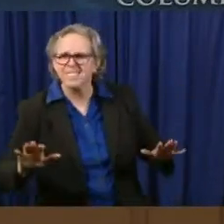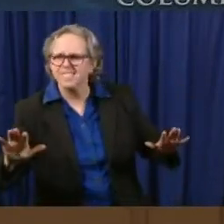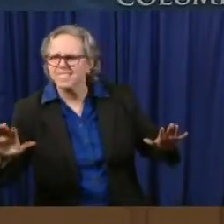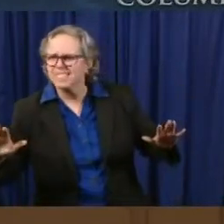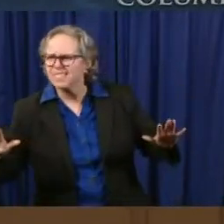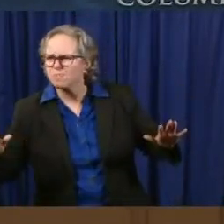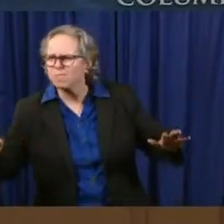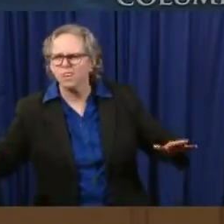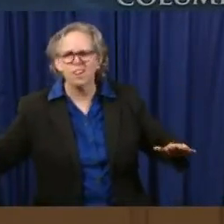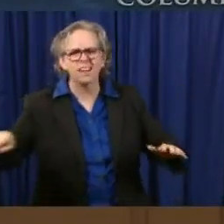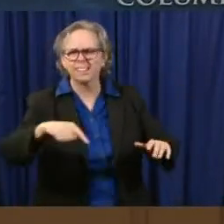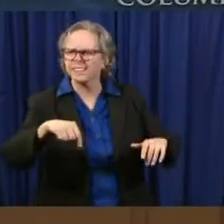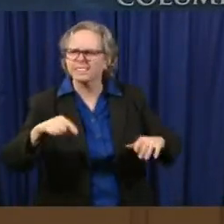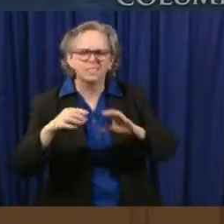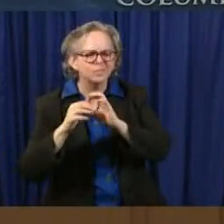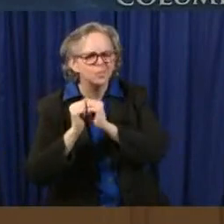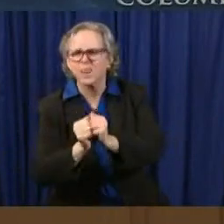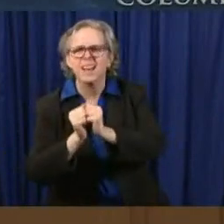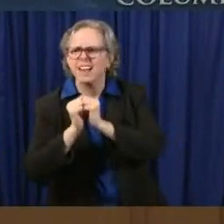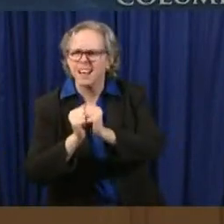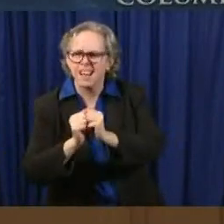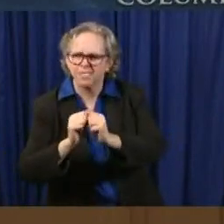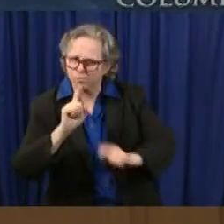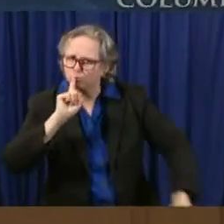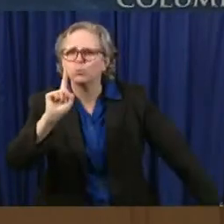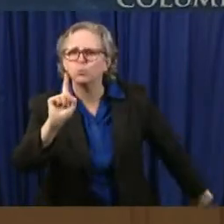We're all in this together, this is true.